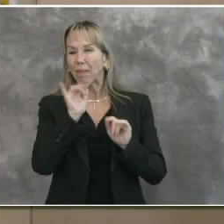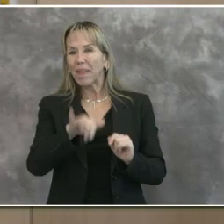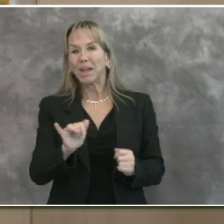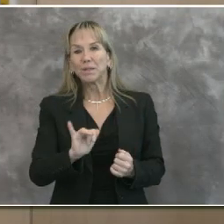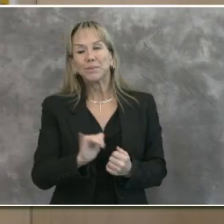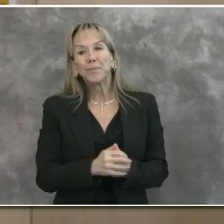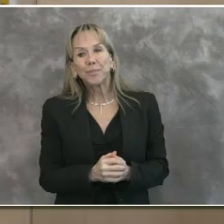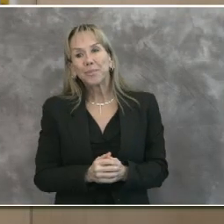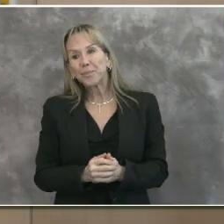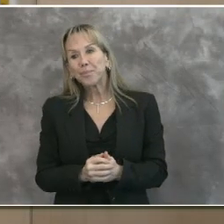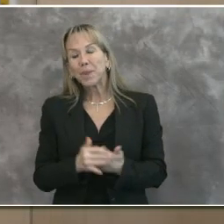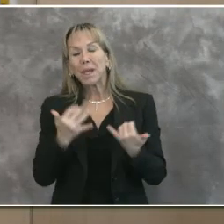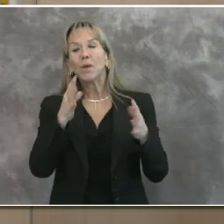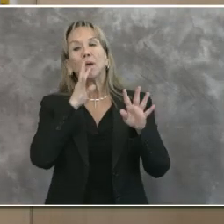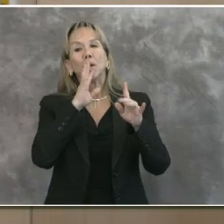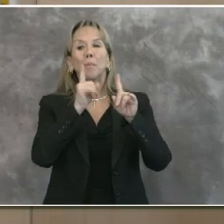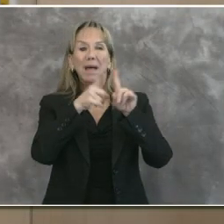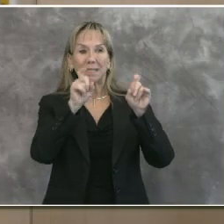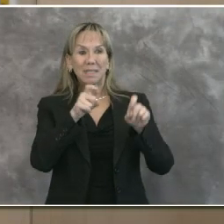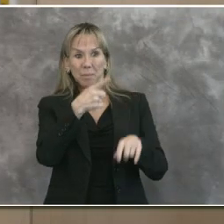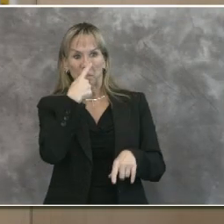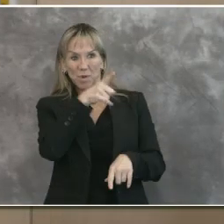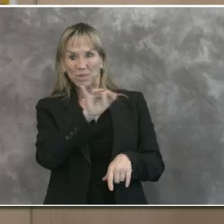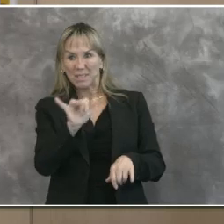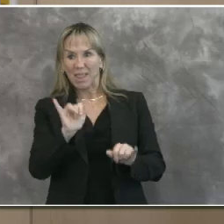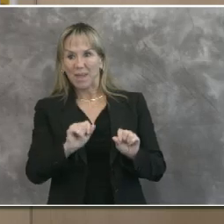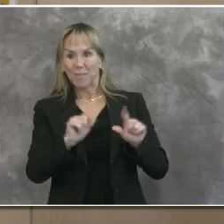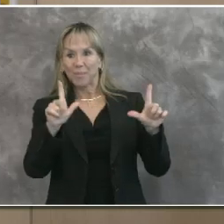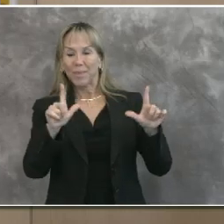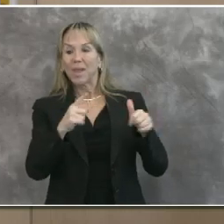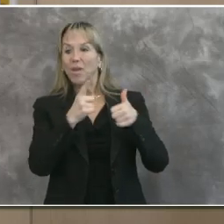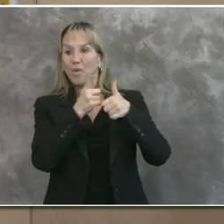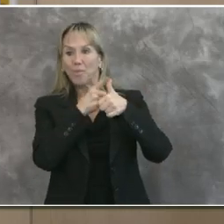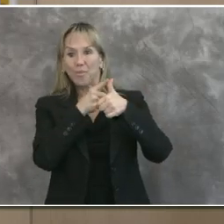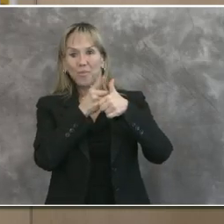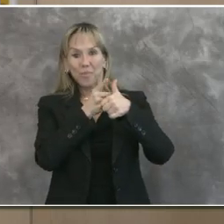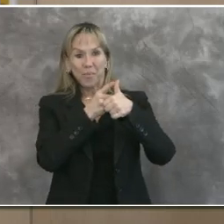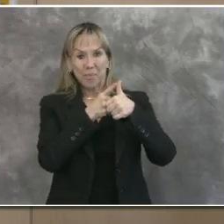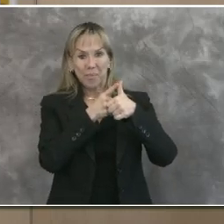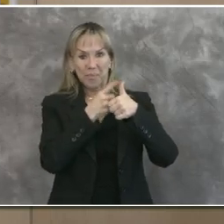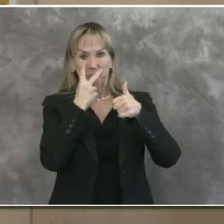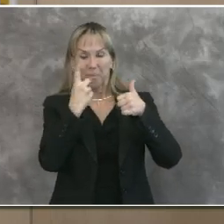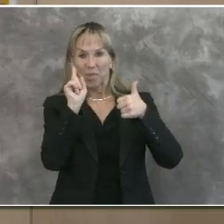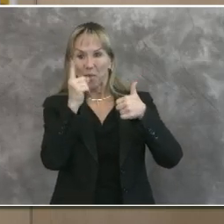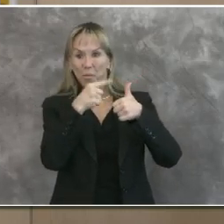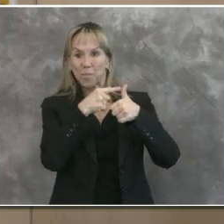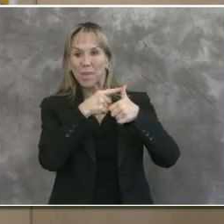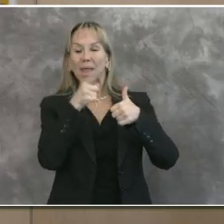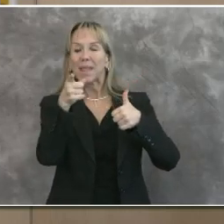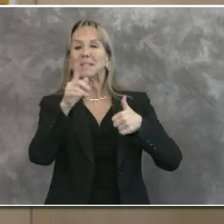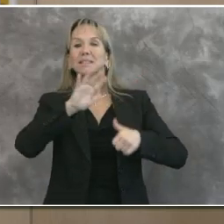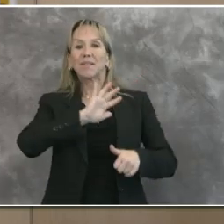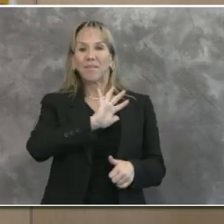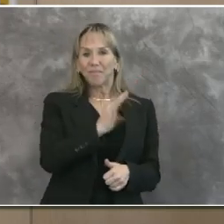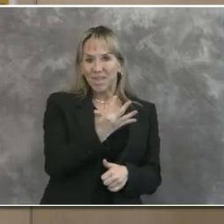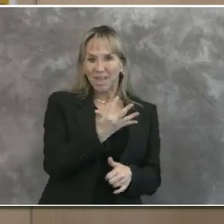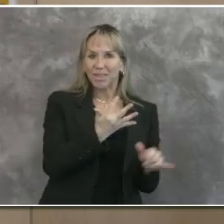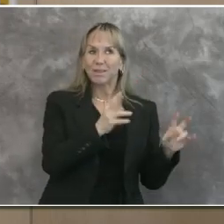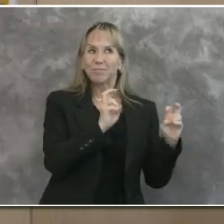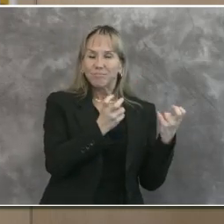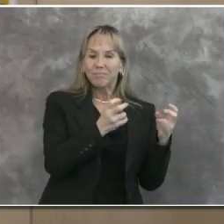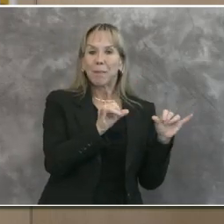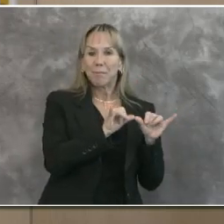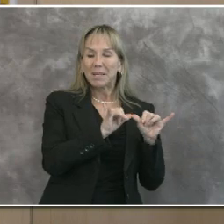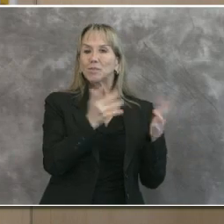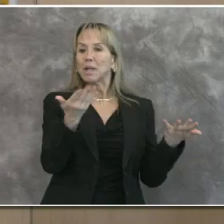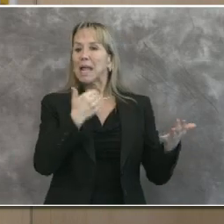talk about testing, and you can stay on this slide, number one, that is the fifth metric, which is developing